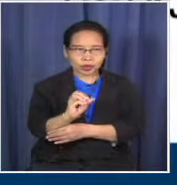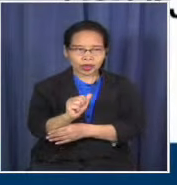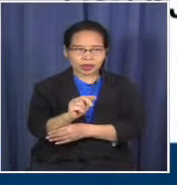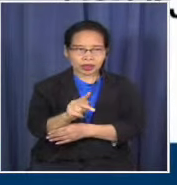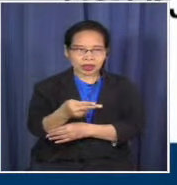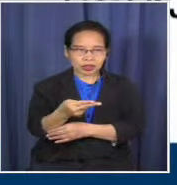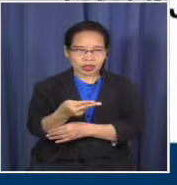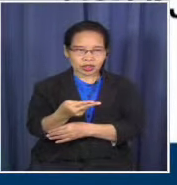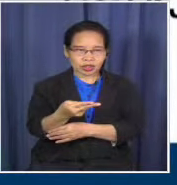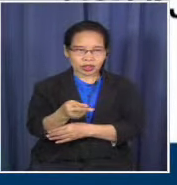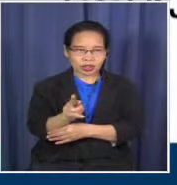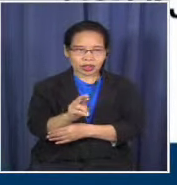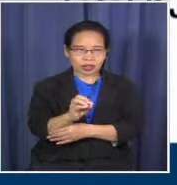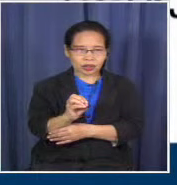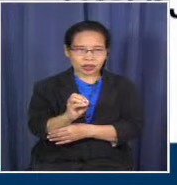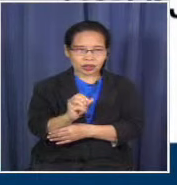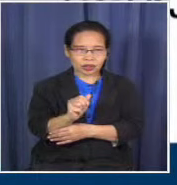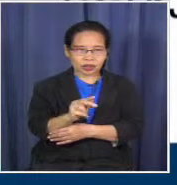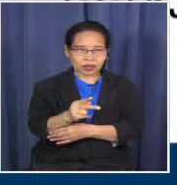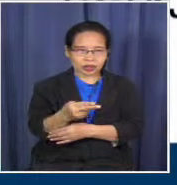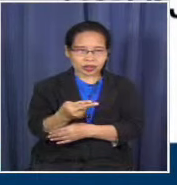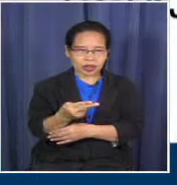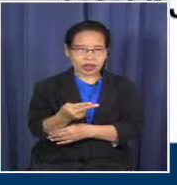it is ruach.